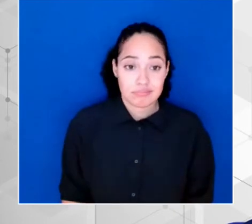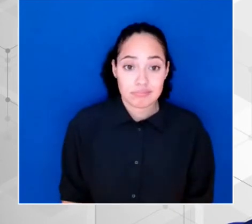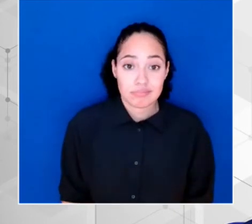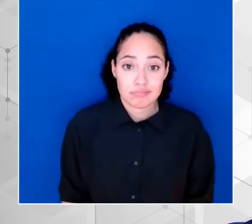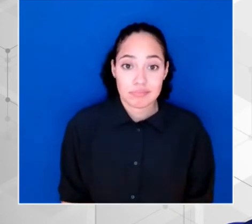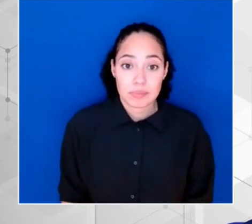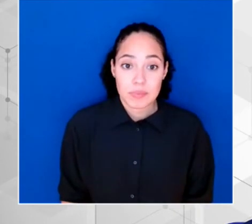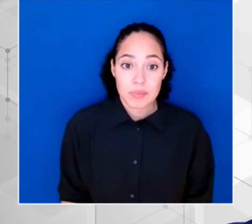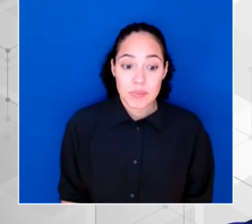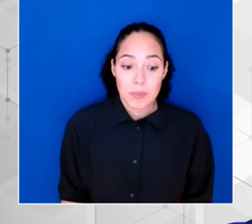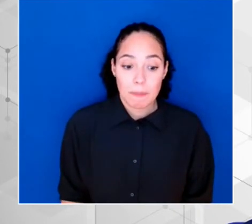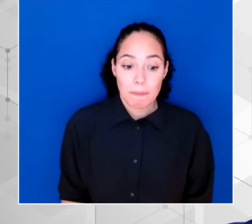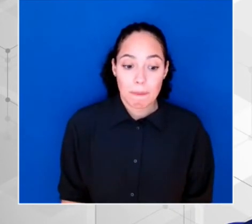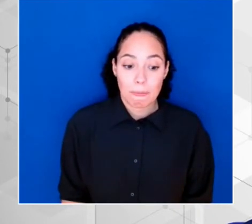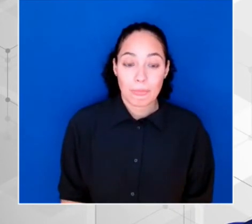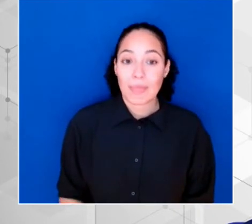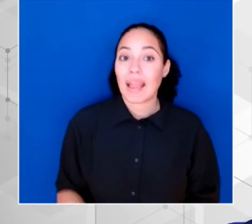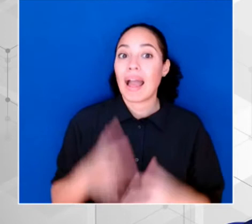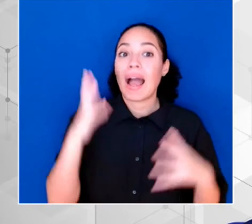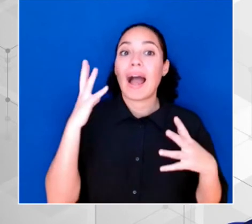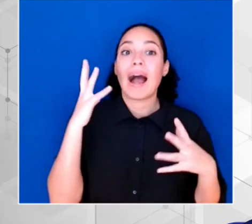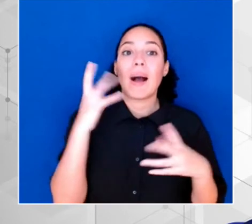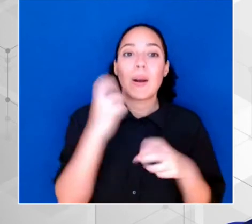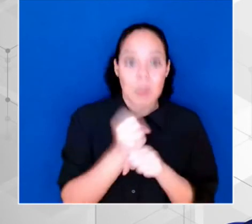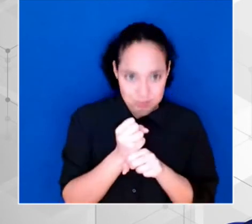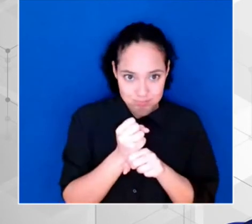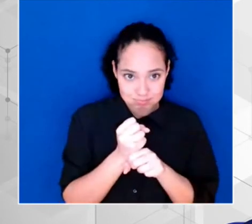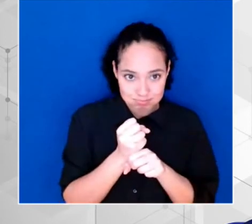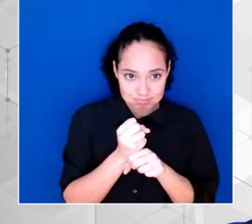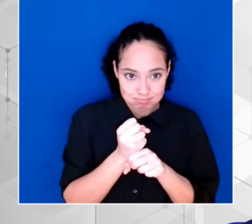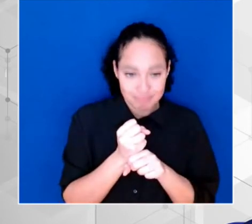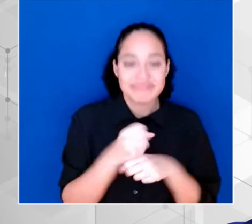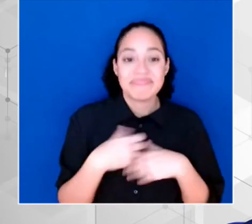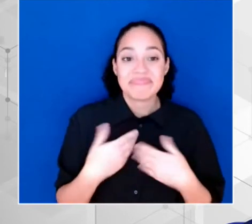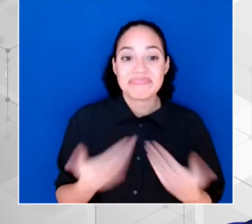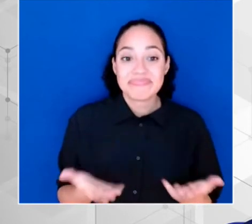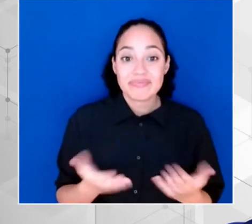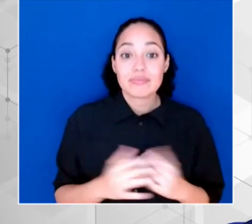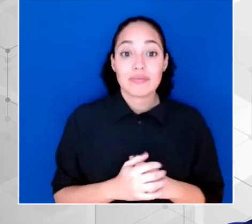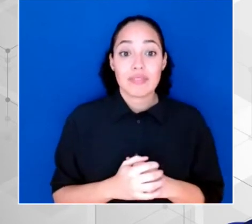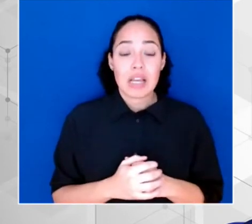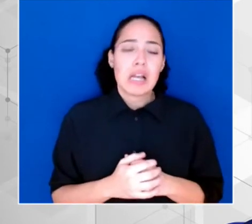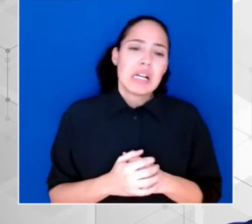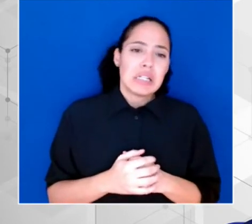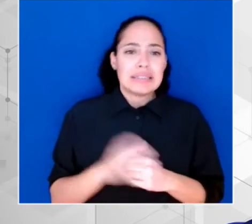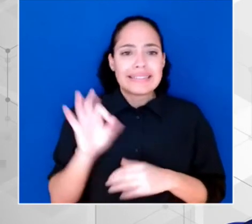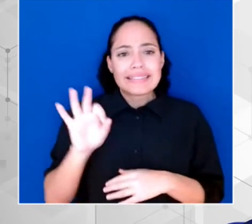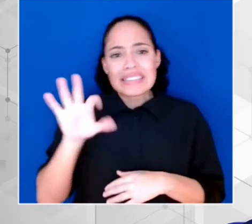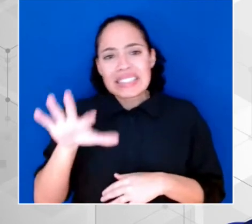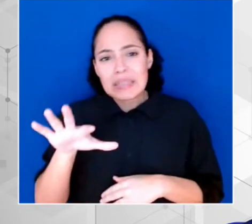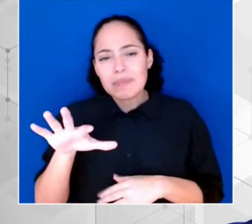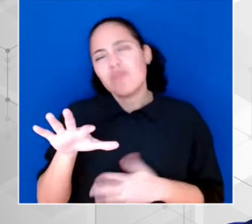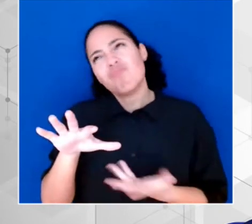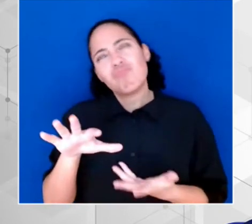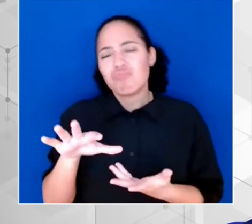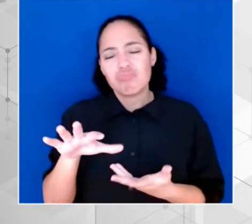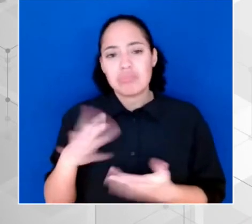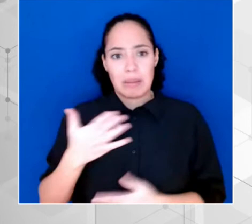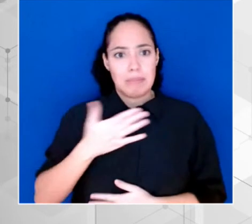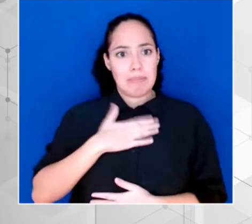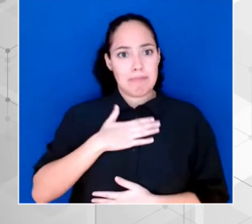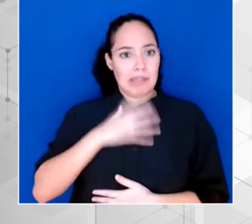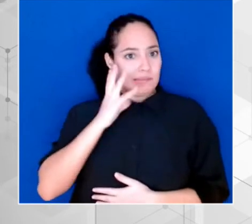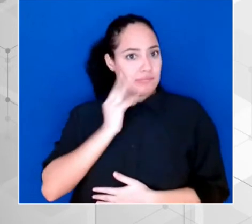So the summary is, or maybe not tips, but the things that worked for me